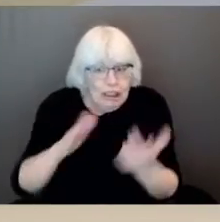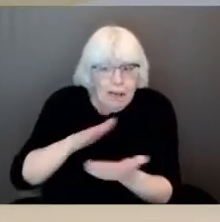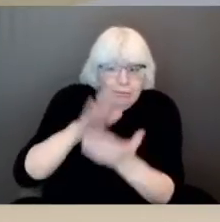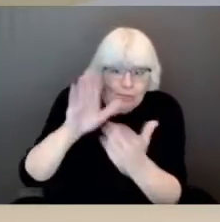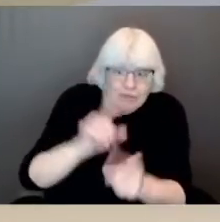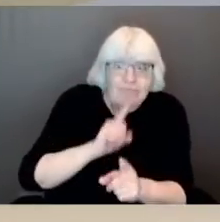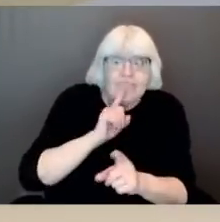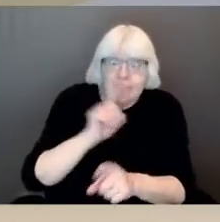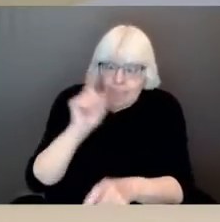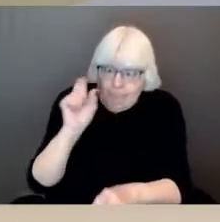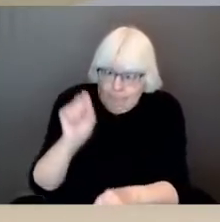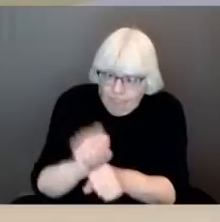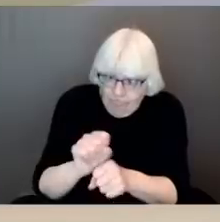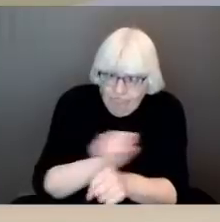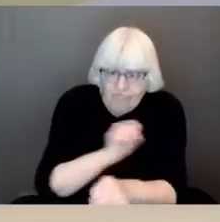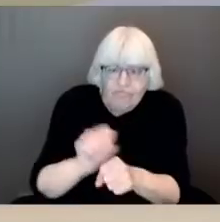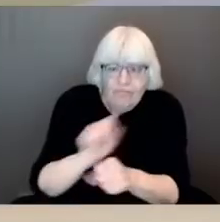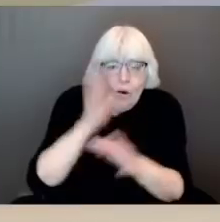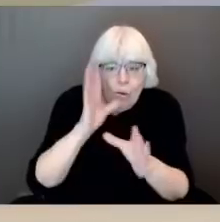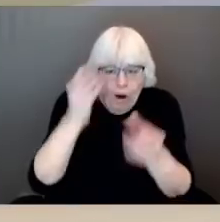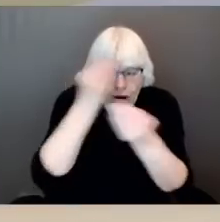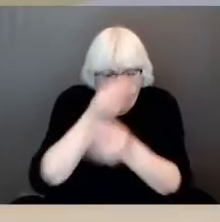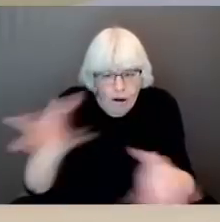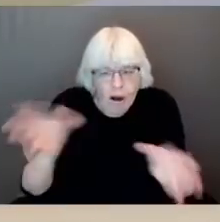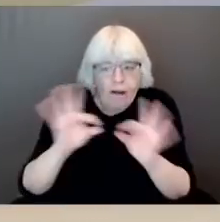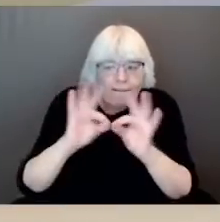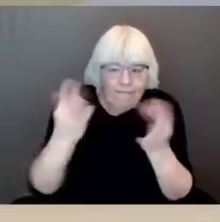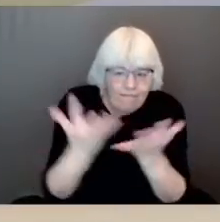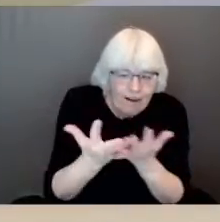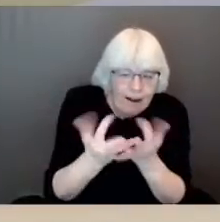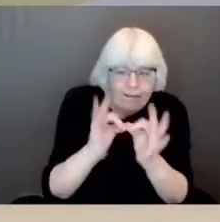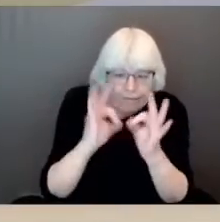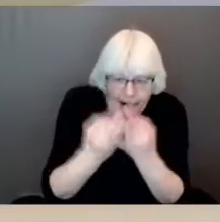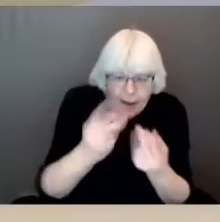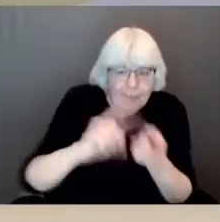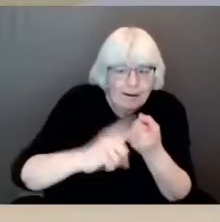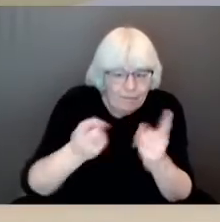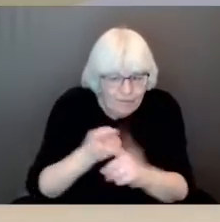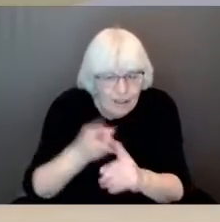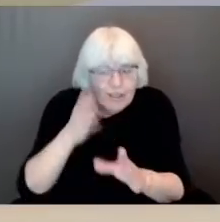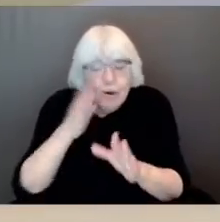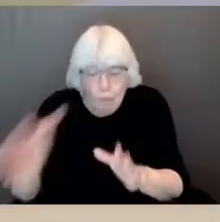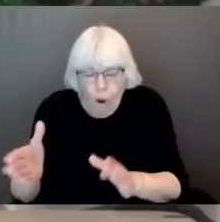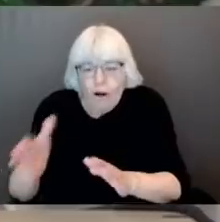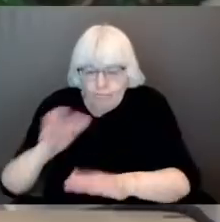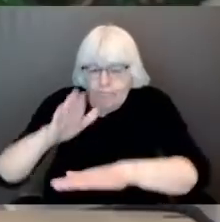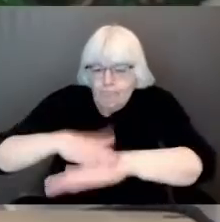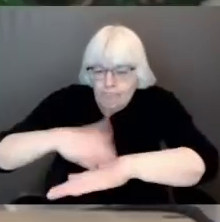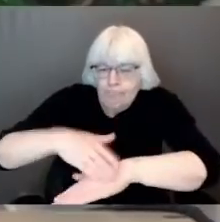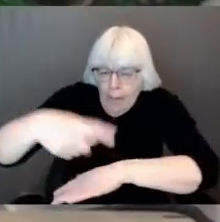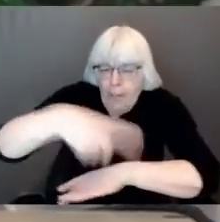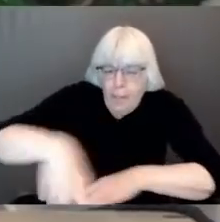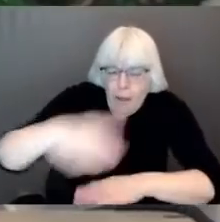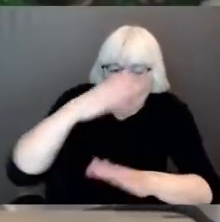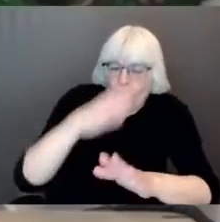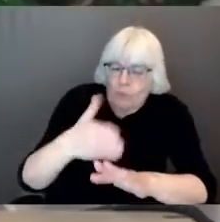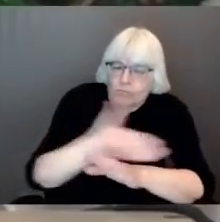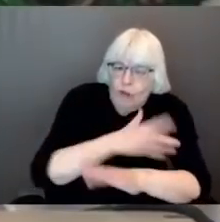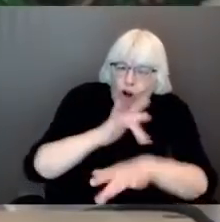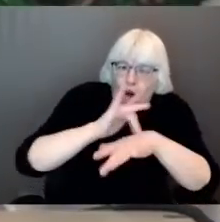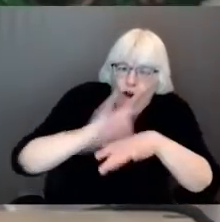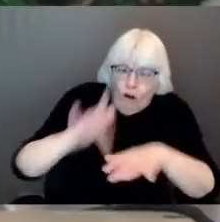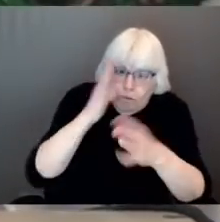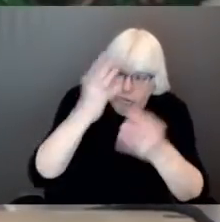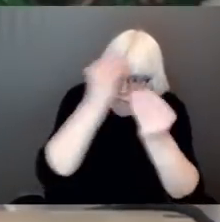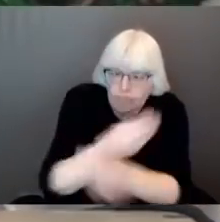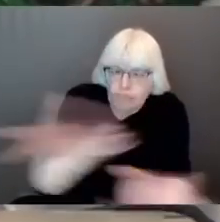families and parents advance warning of that change. So. I don't have much more to add to it other than I